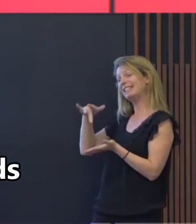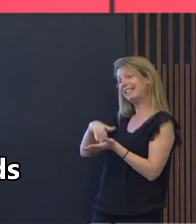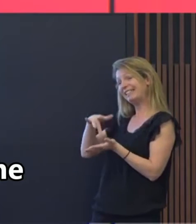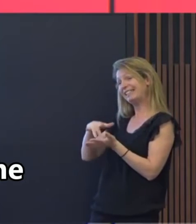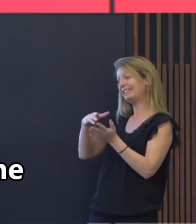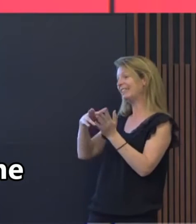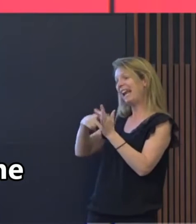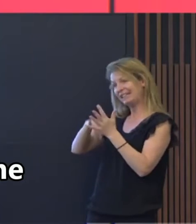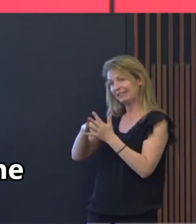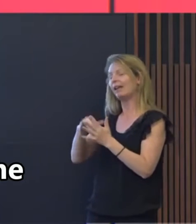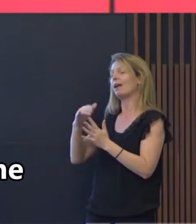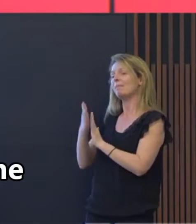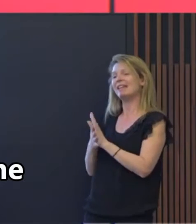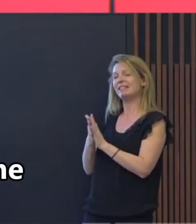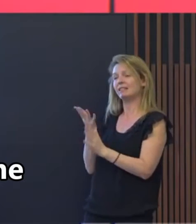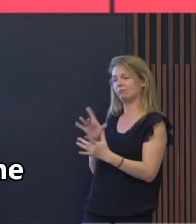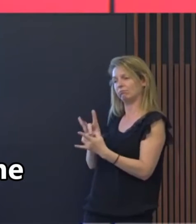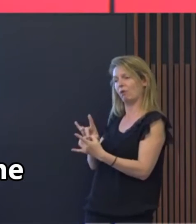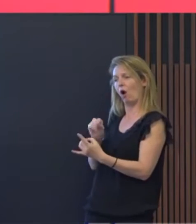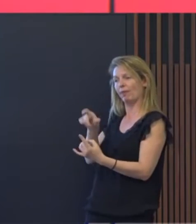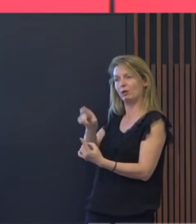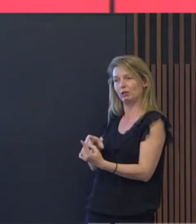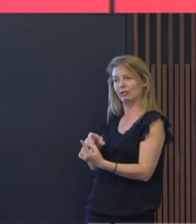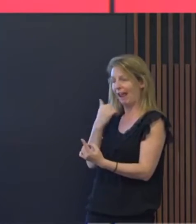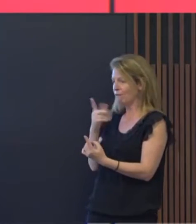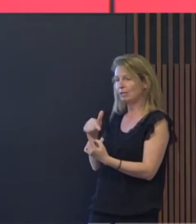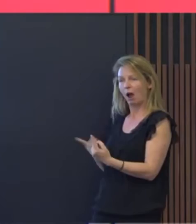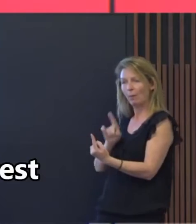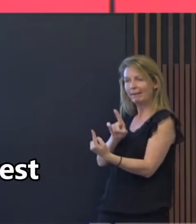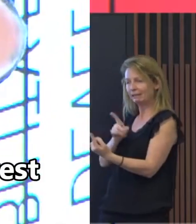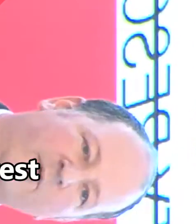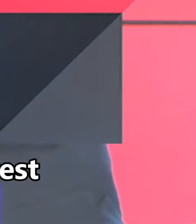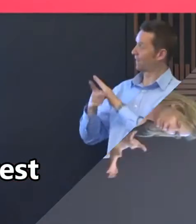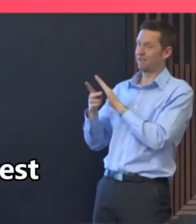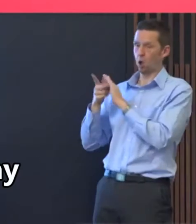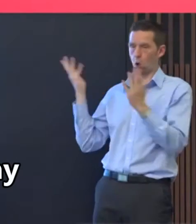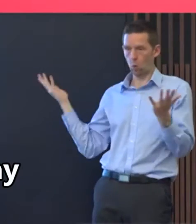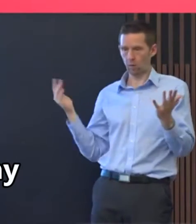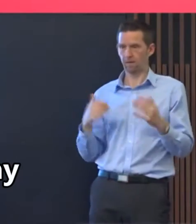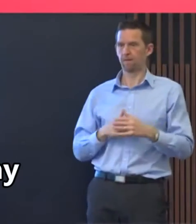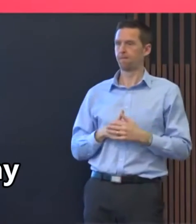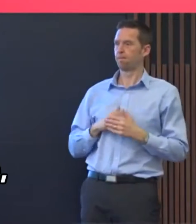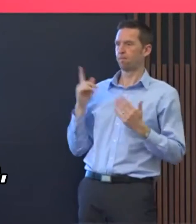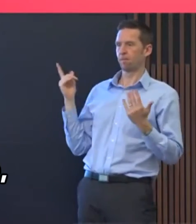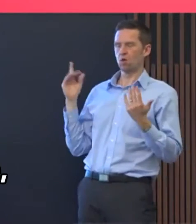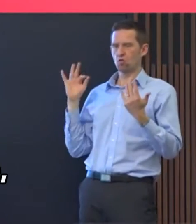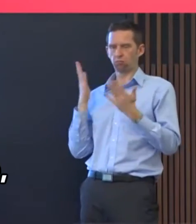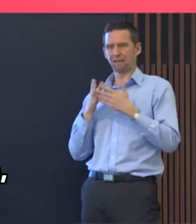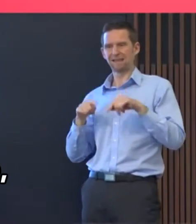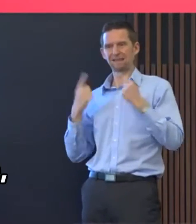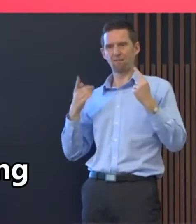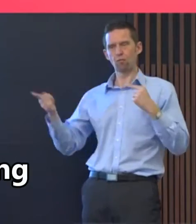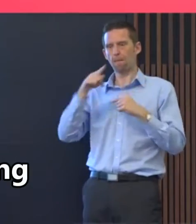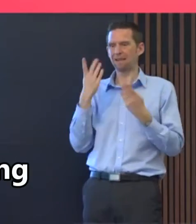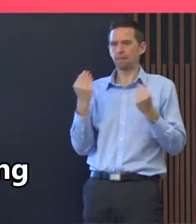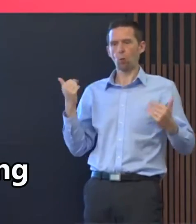attuned to the needs of the individual, you know, every time we meet with them. Not different from all the rest of us in any particular way. Want somewhere to live,